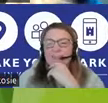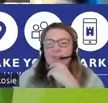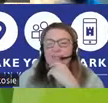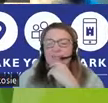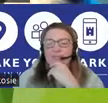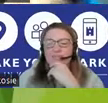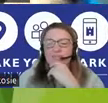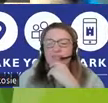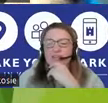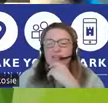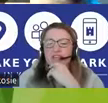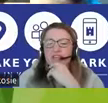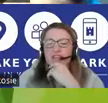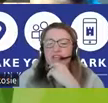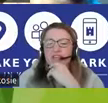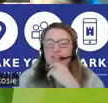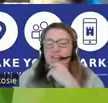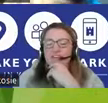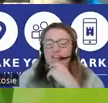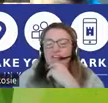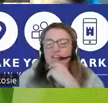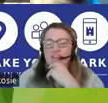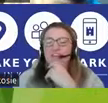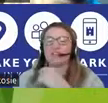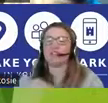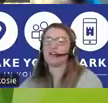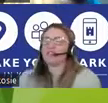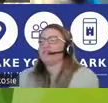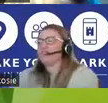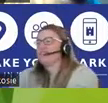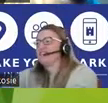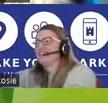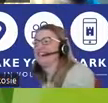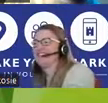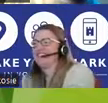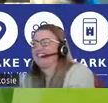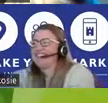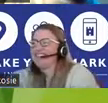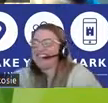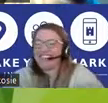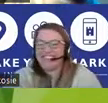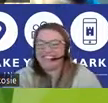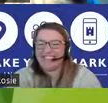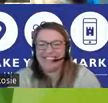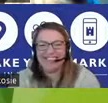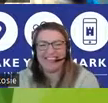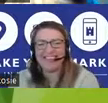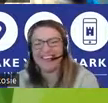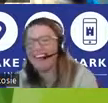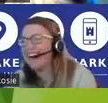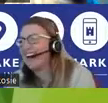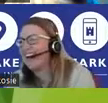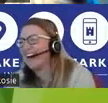off, but something's happened because it was working fine this morning. So I am so sorry. Laura will back me up that she and I were